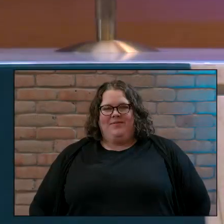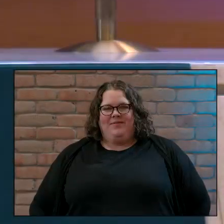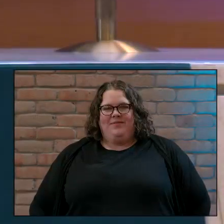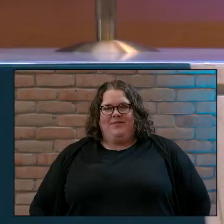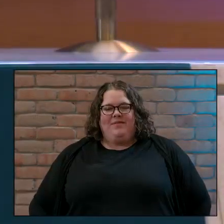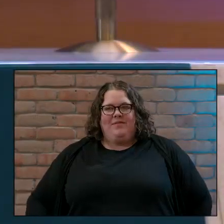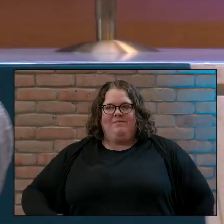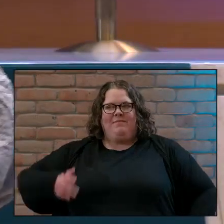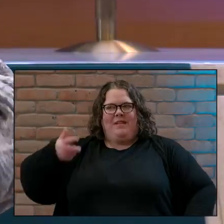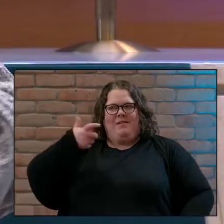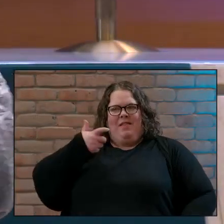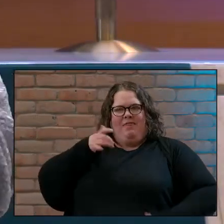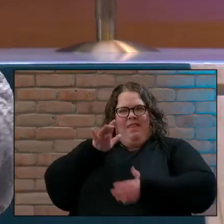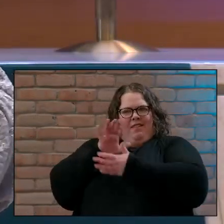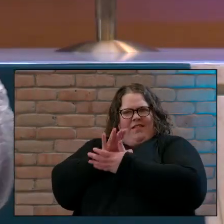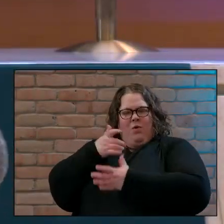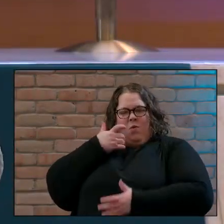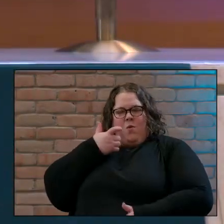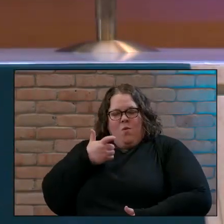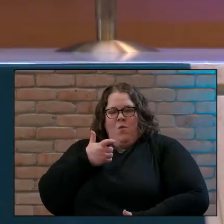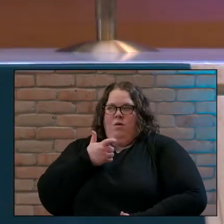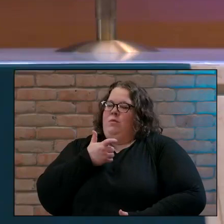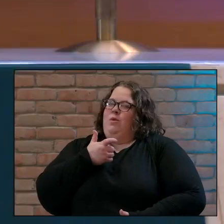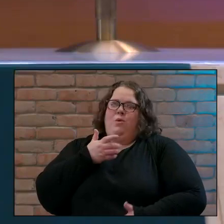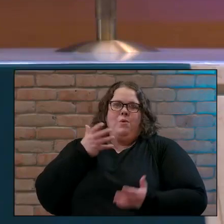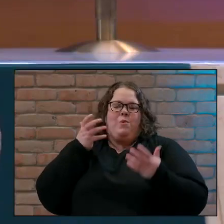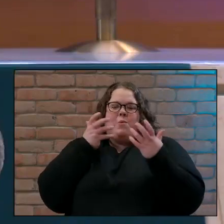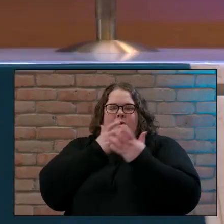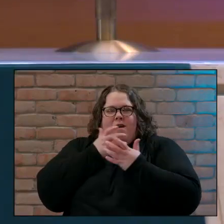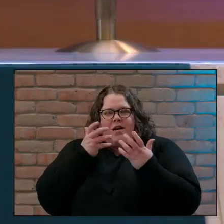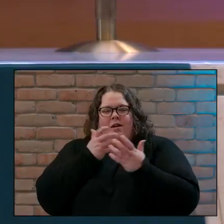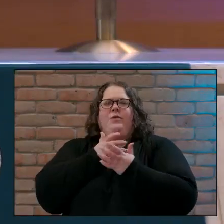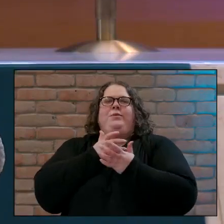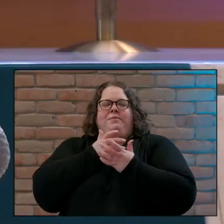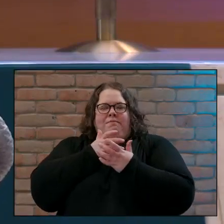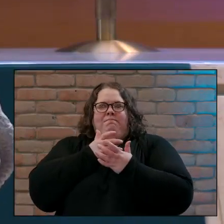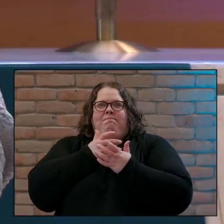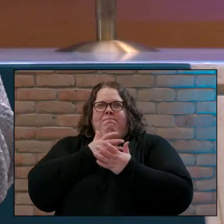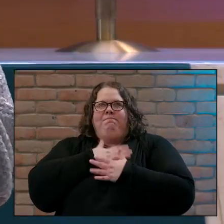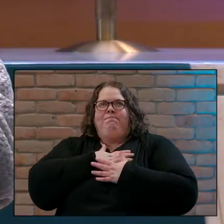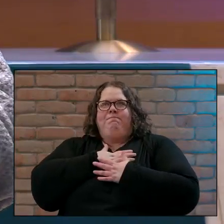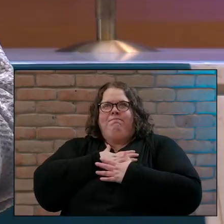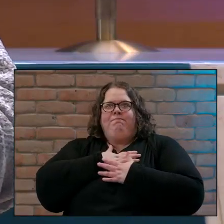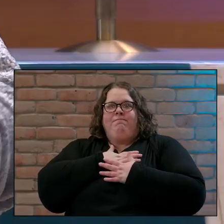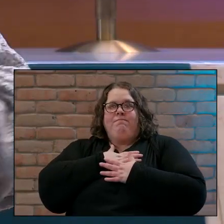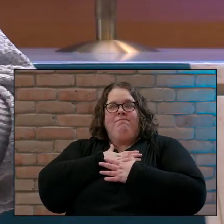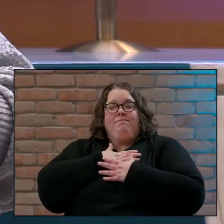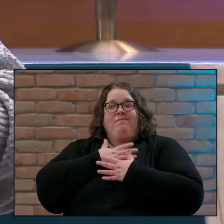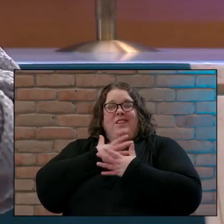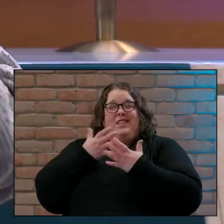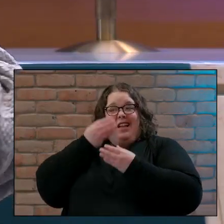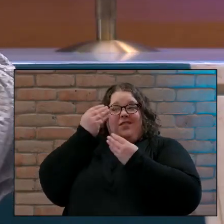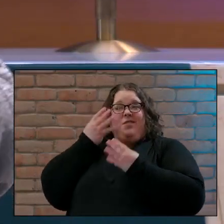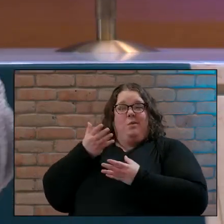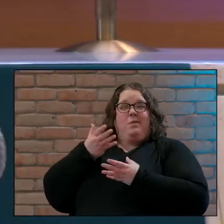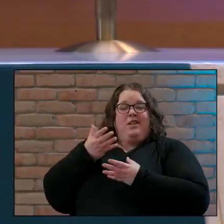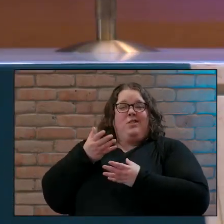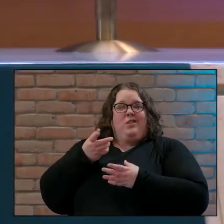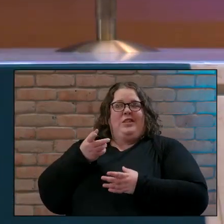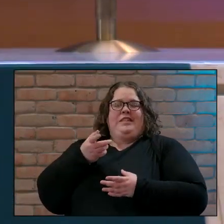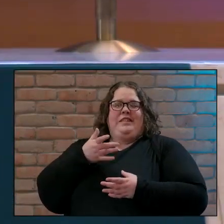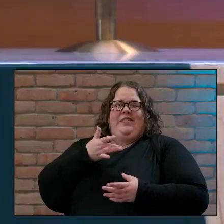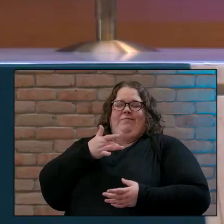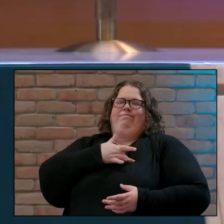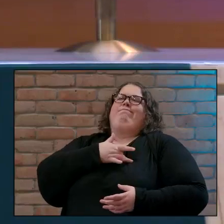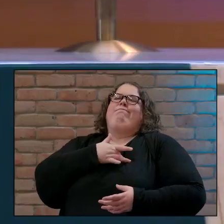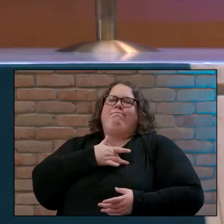After watching that video, all I can say is, wow. It's a lot of information that we saw in that video that just tugs at